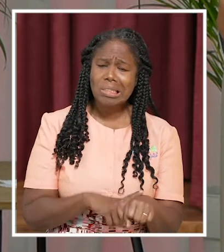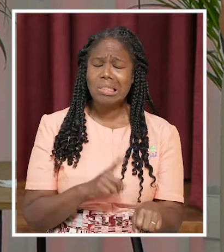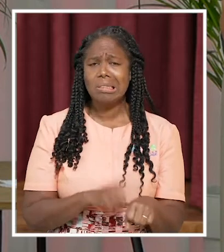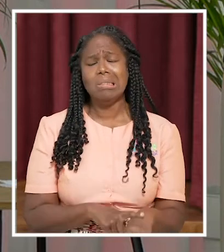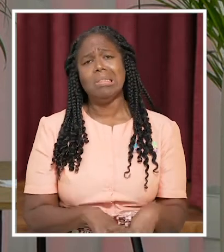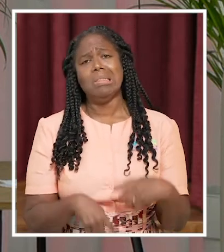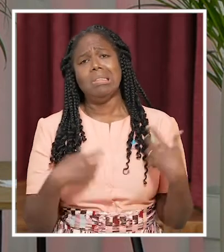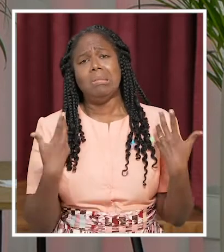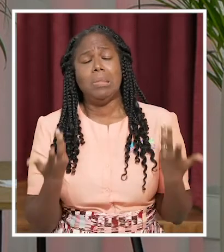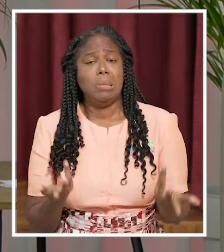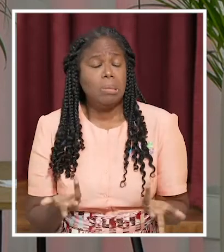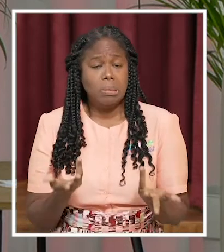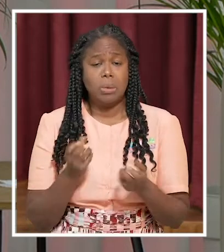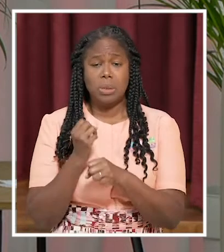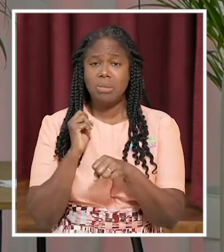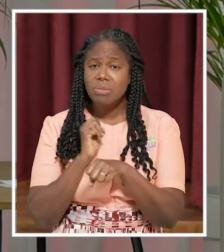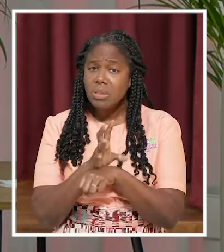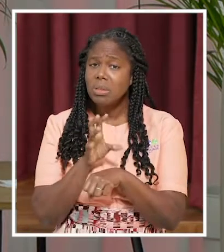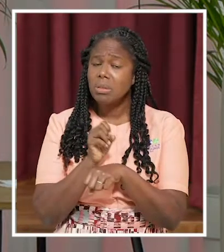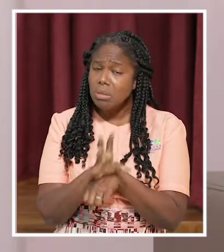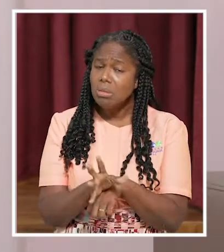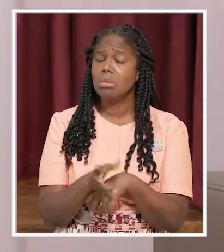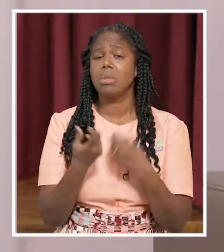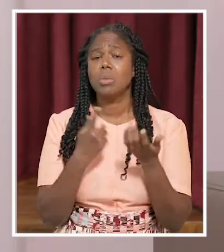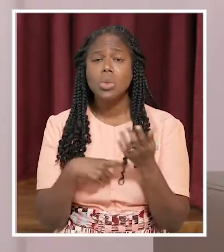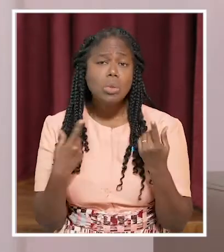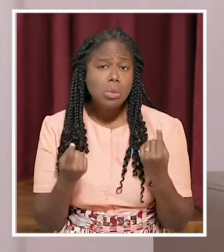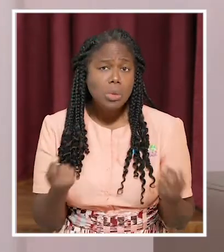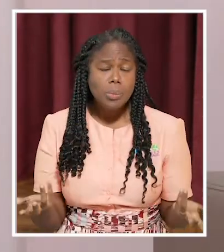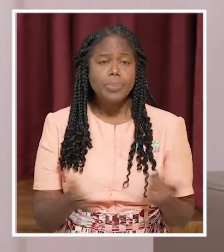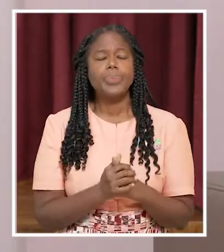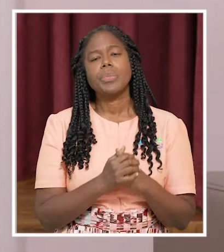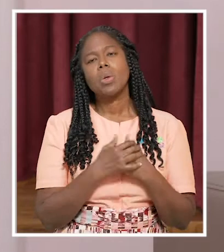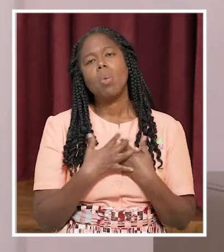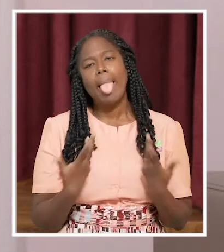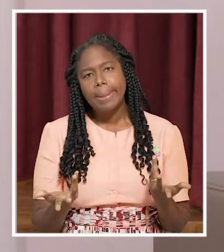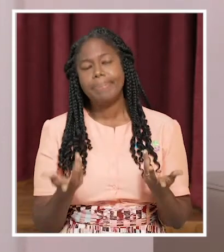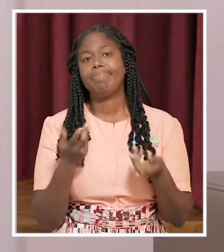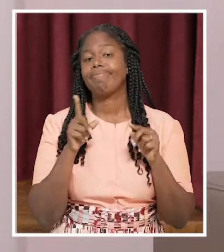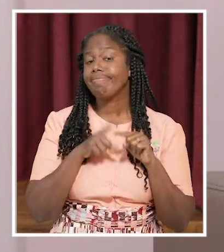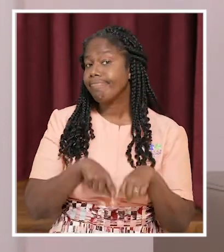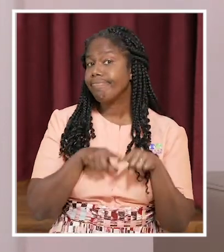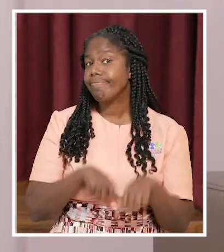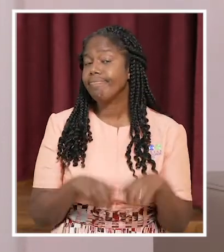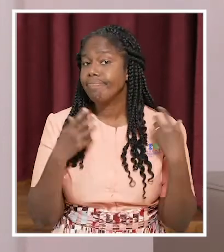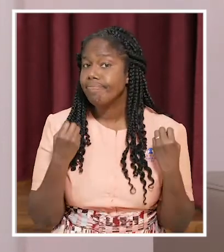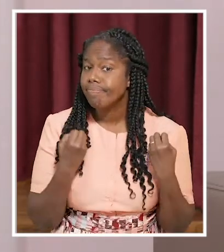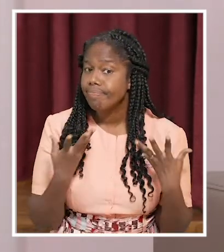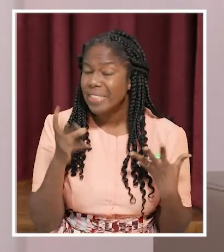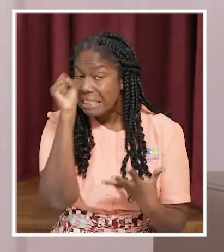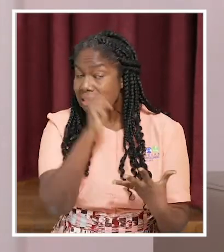deal with it? Well, that depends on the severity of what's happening with you. For most